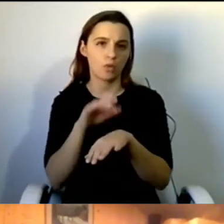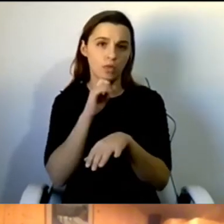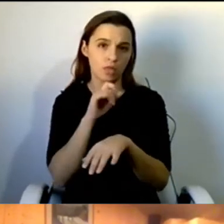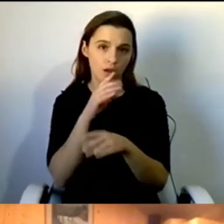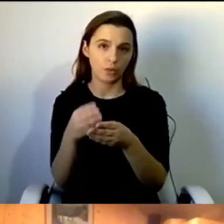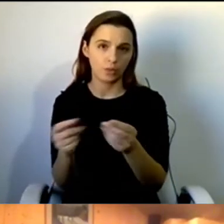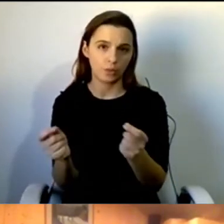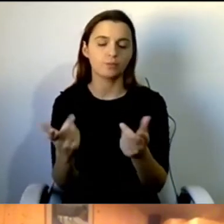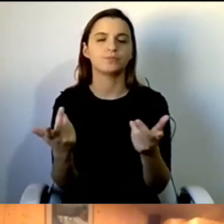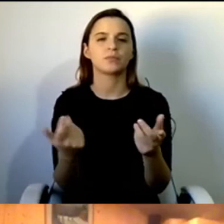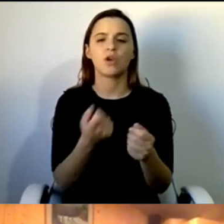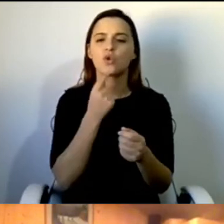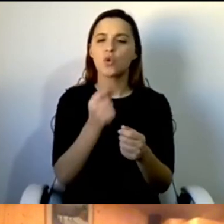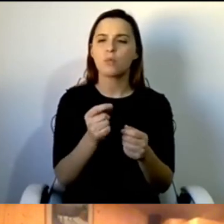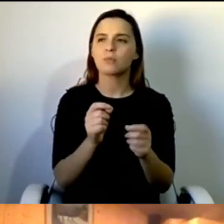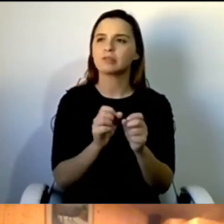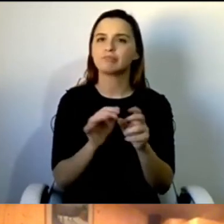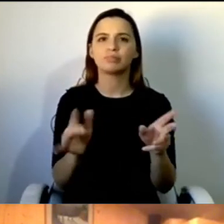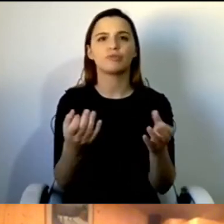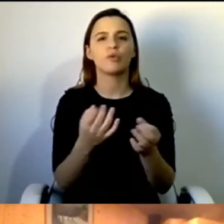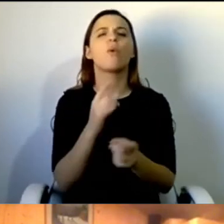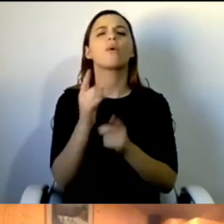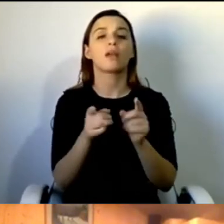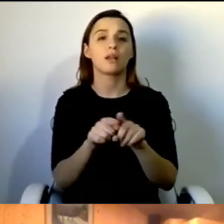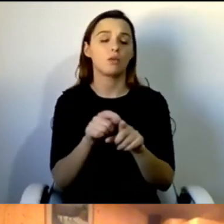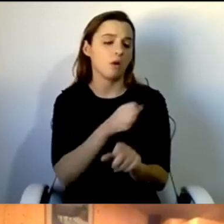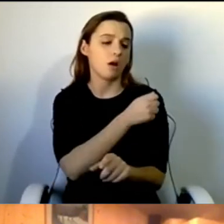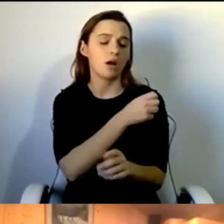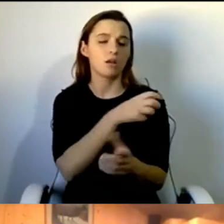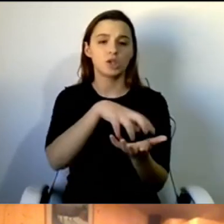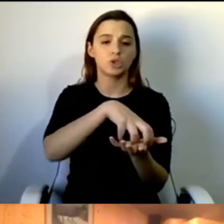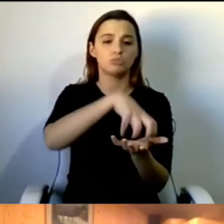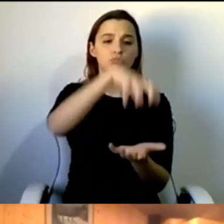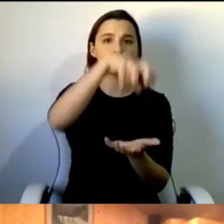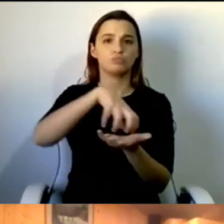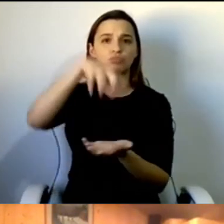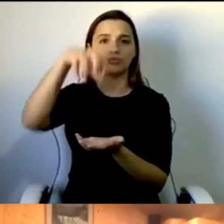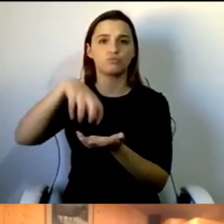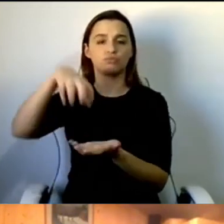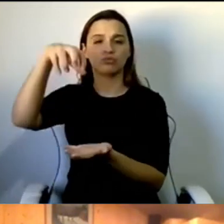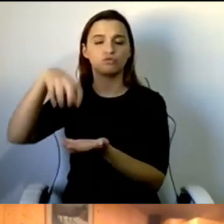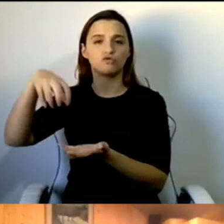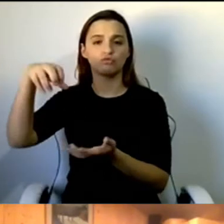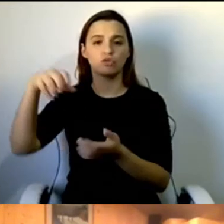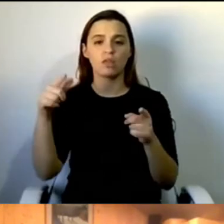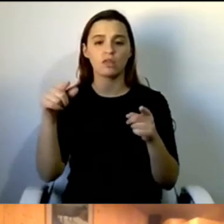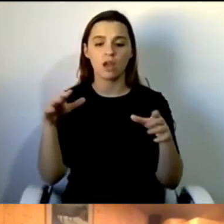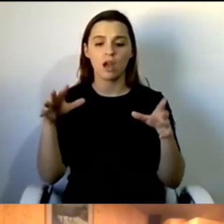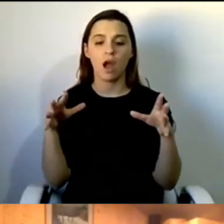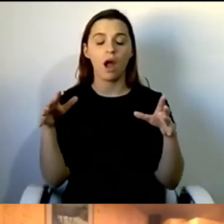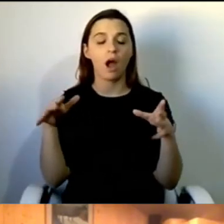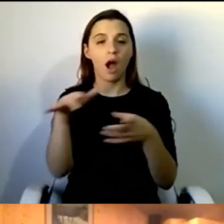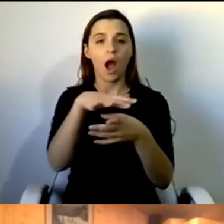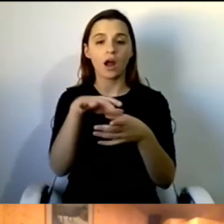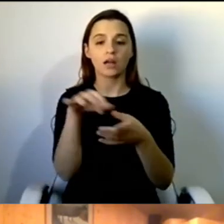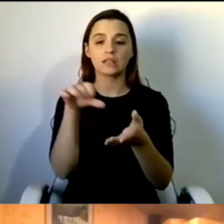apartments connected to a central where you got staff from. I